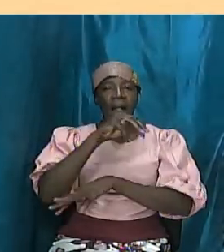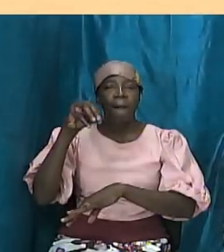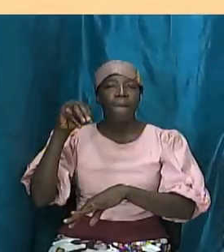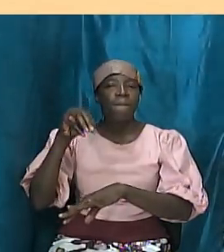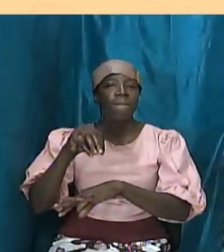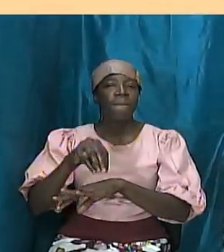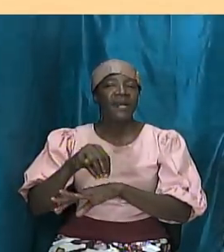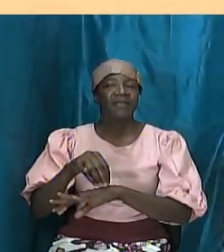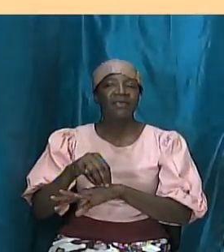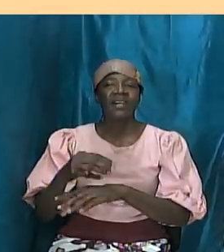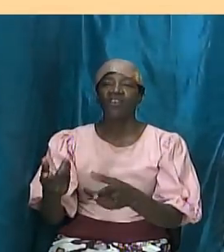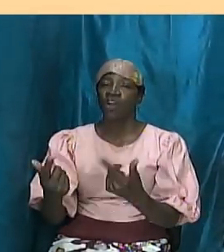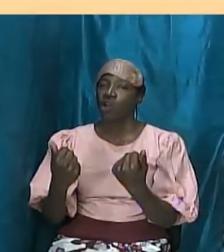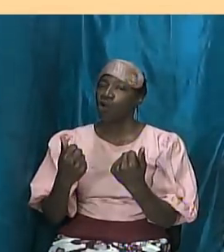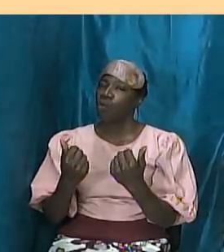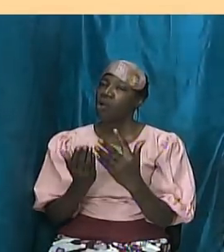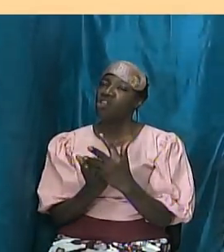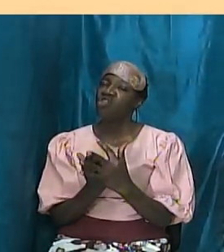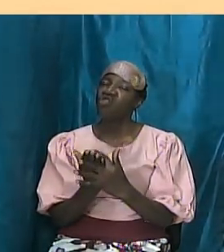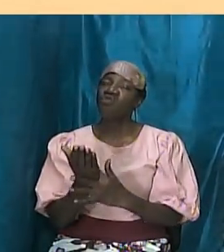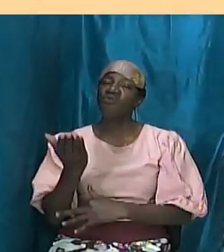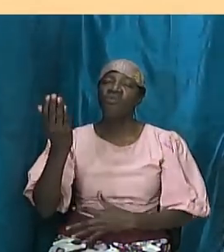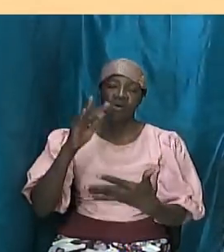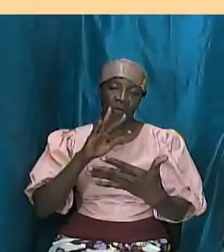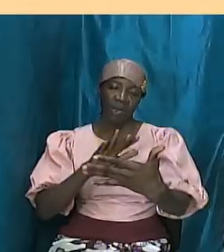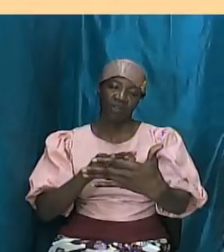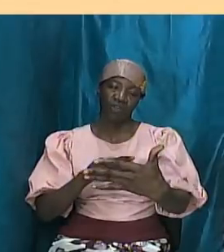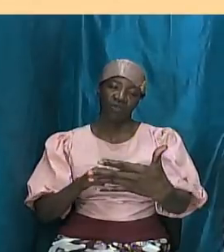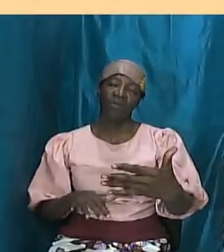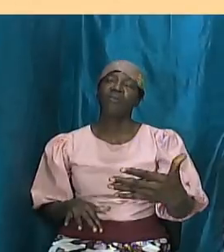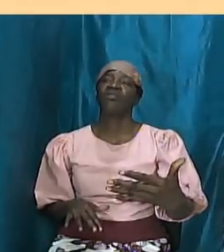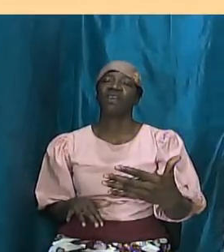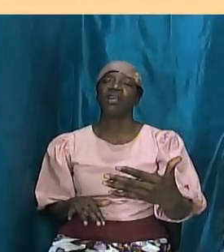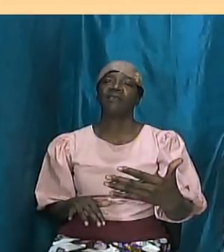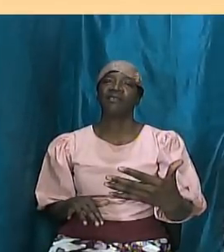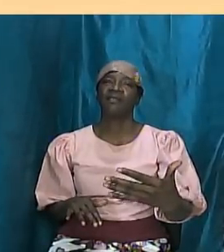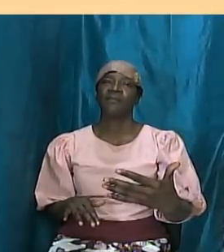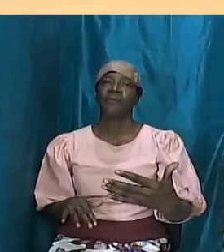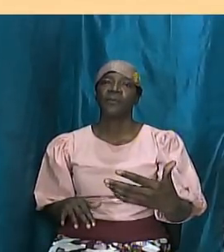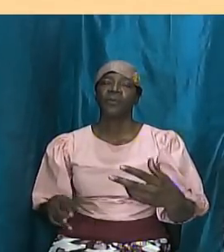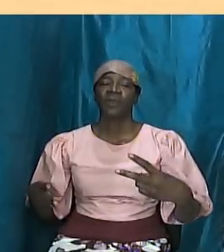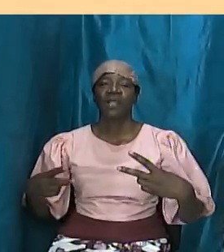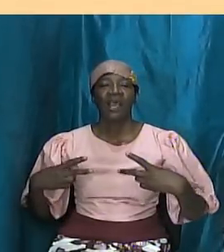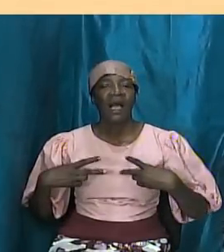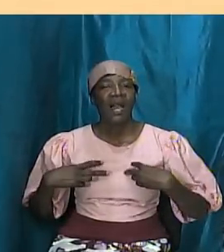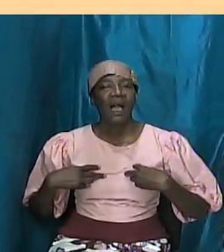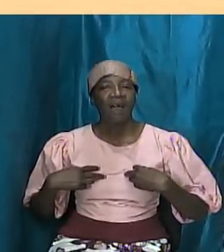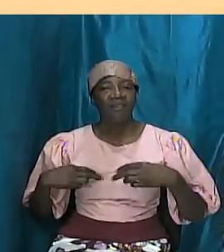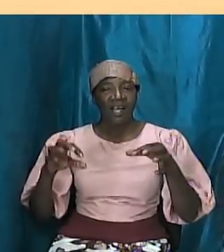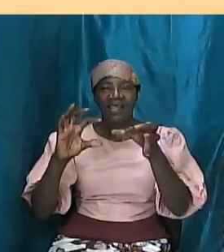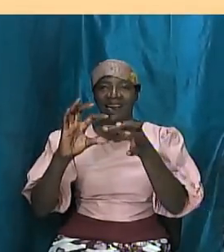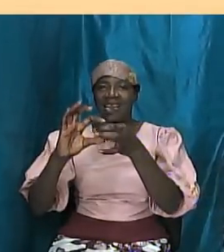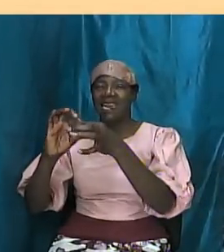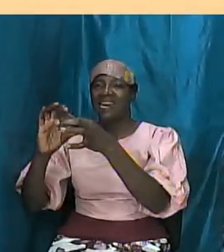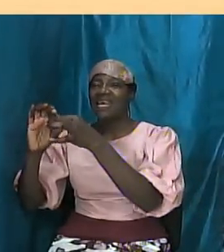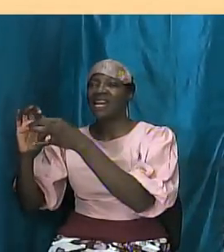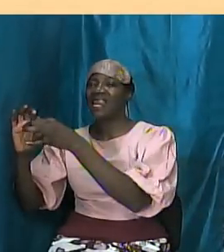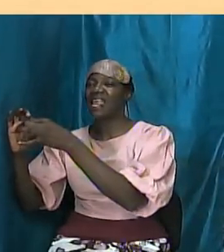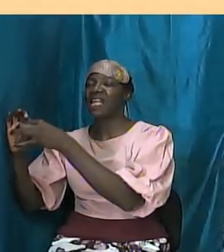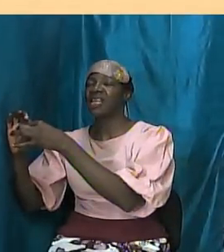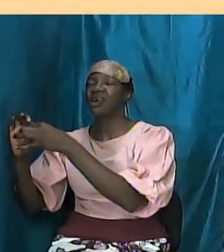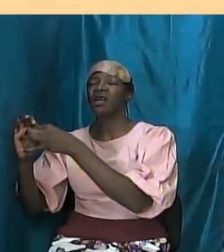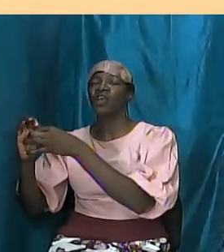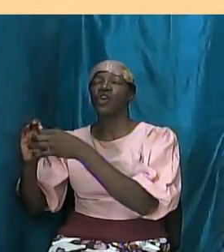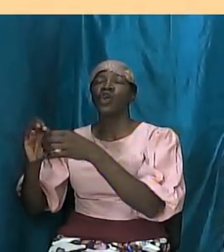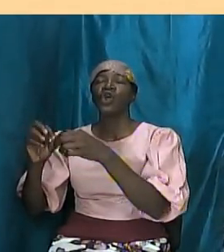coming throughout the scriptures had or has its links right back